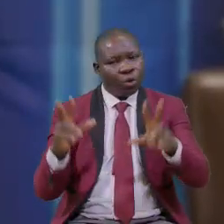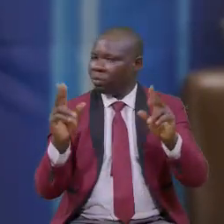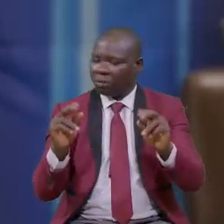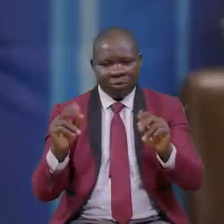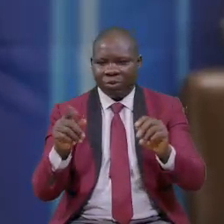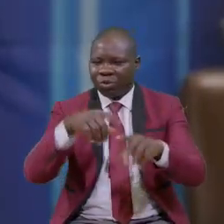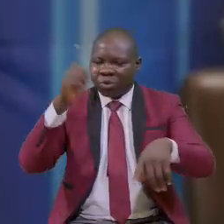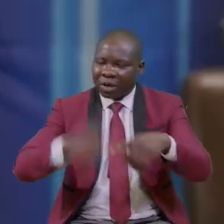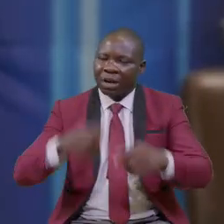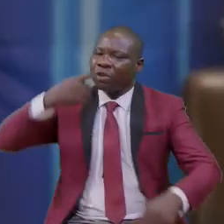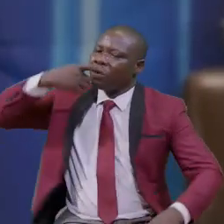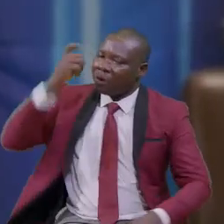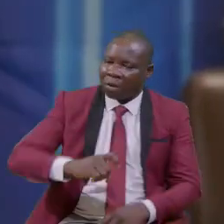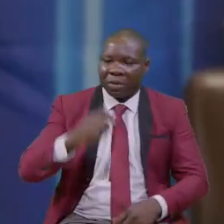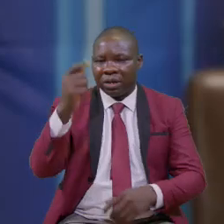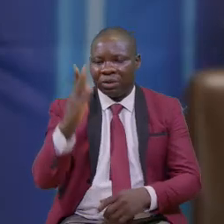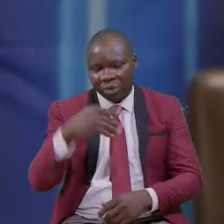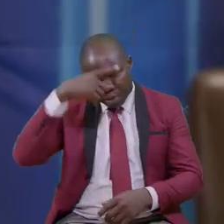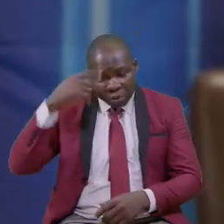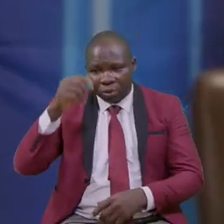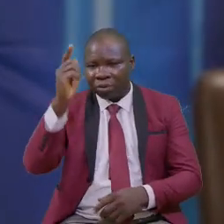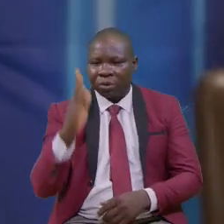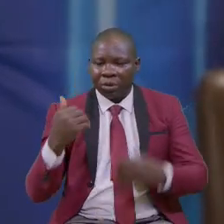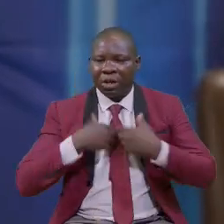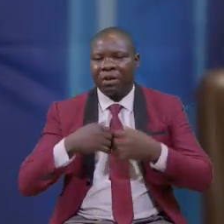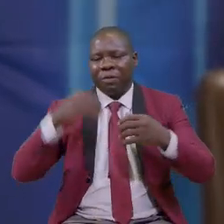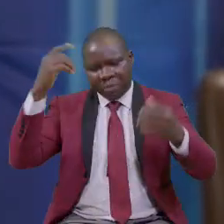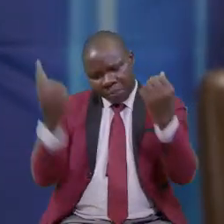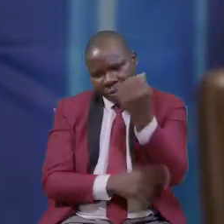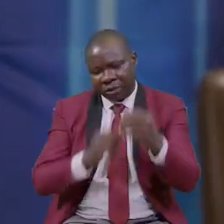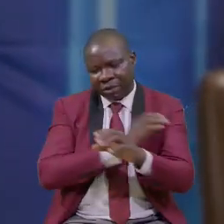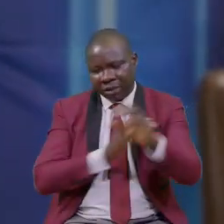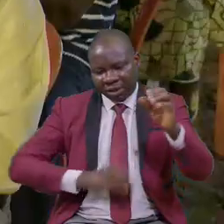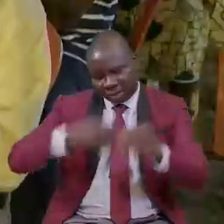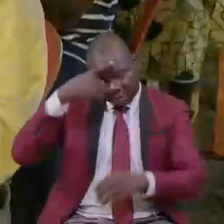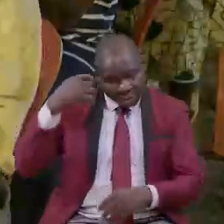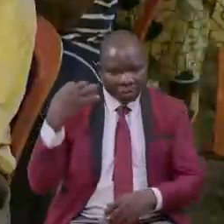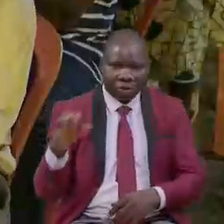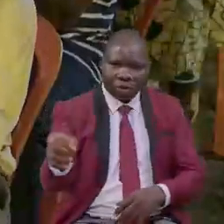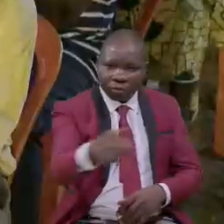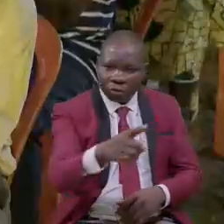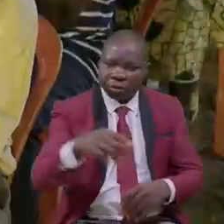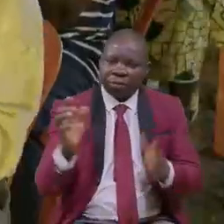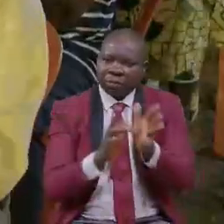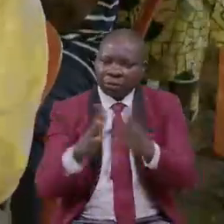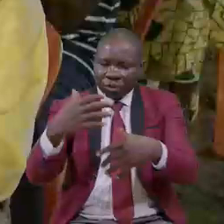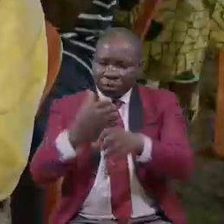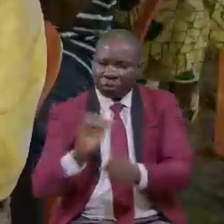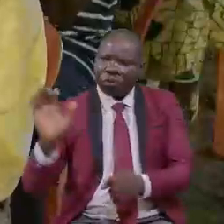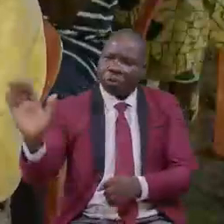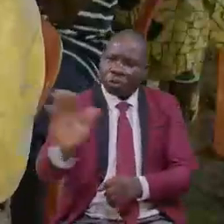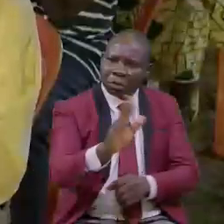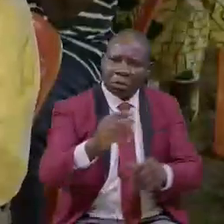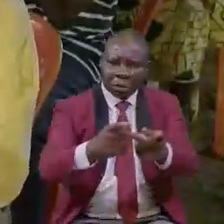God. God has already punished Christ for you. He took your place. Where are you?